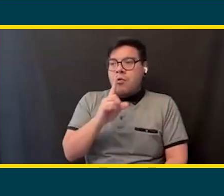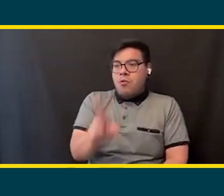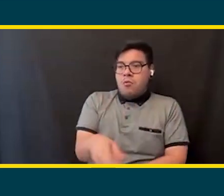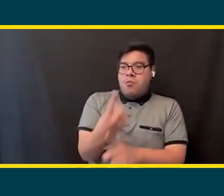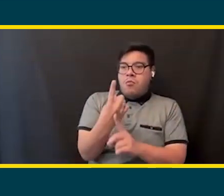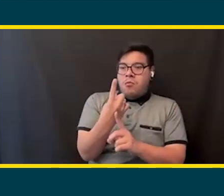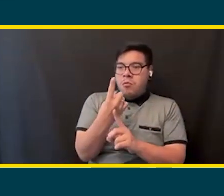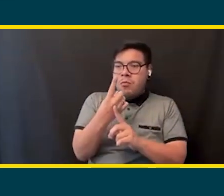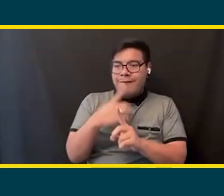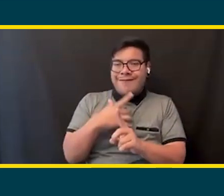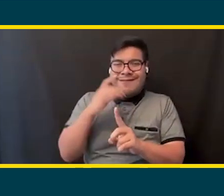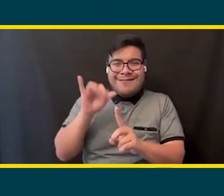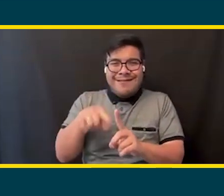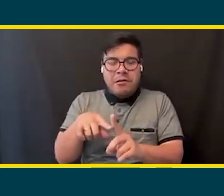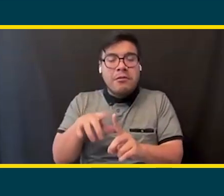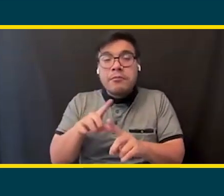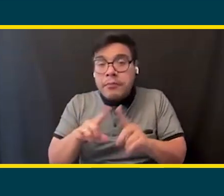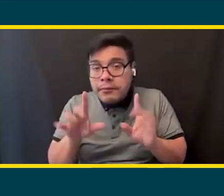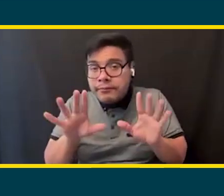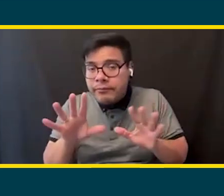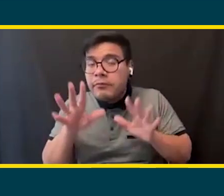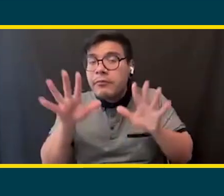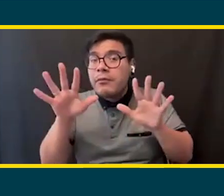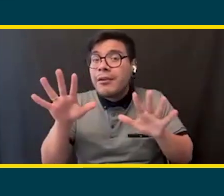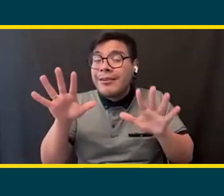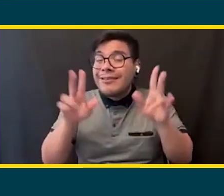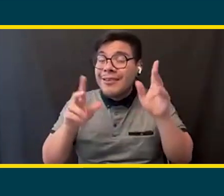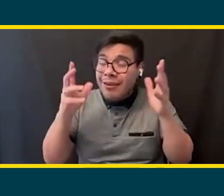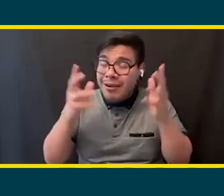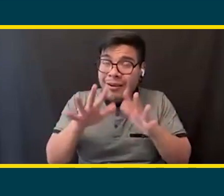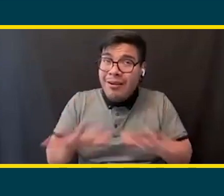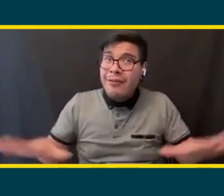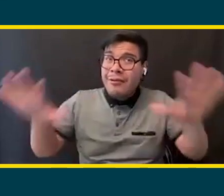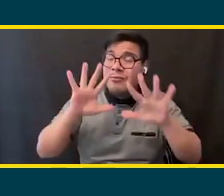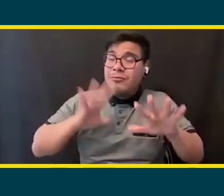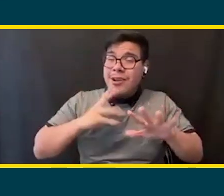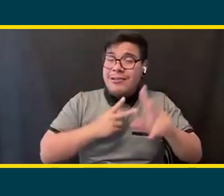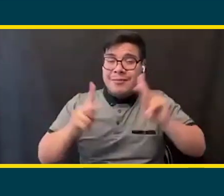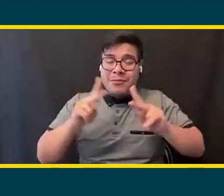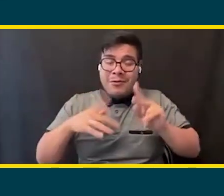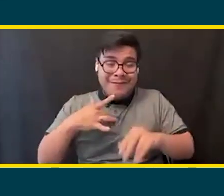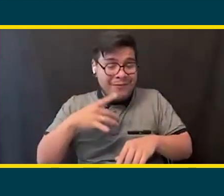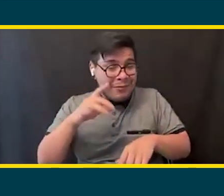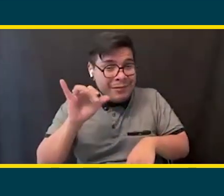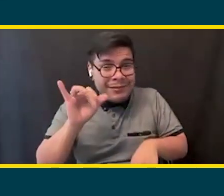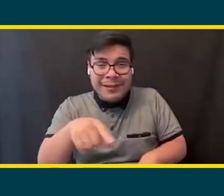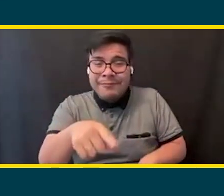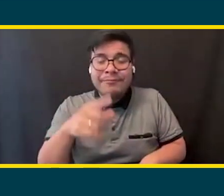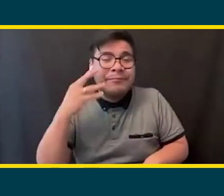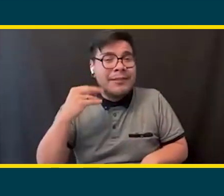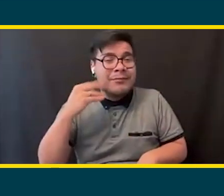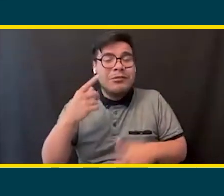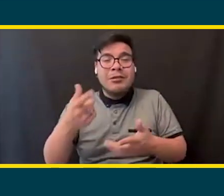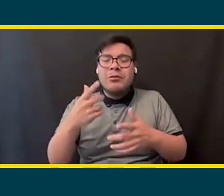feeling this way. But there are lots of other trans people out there who are feeling the same way as you and looking for that